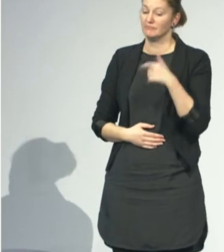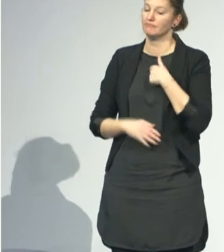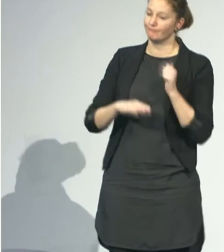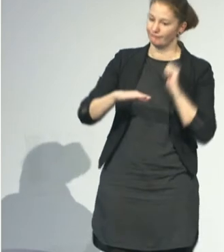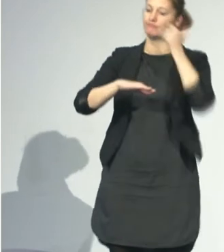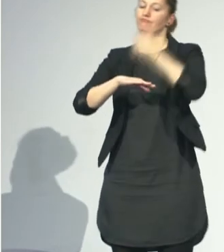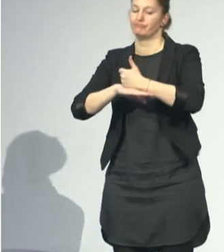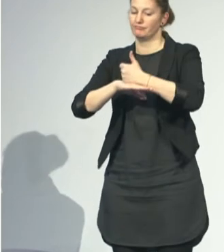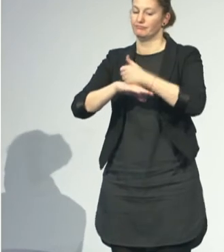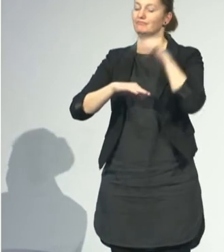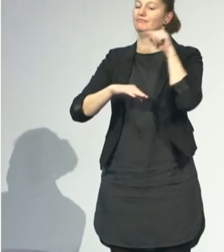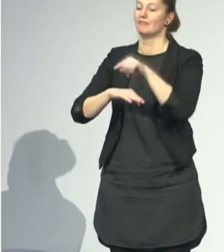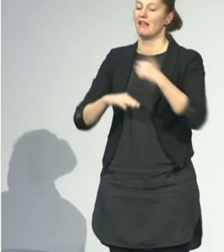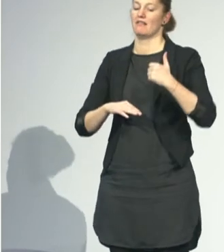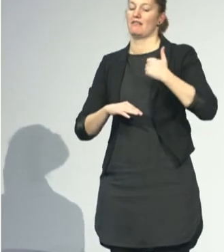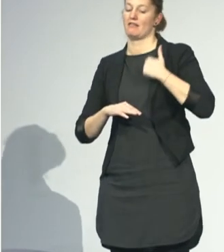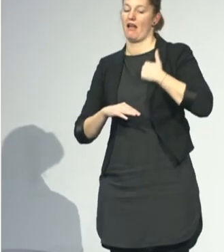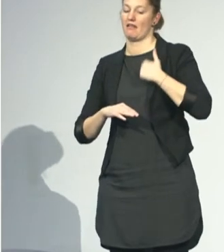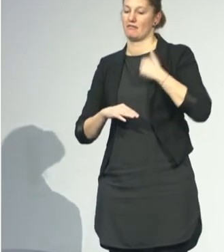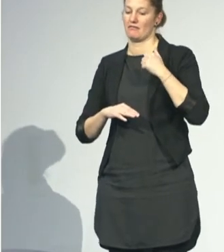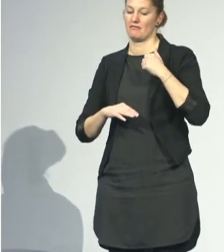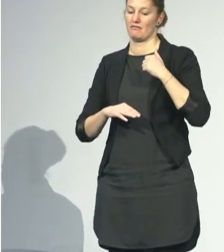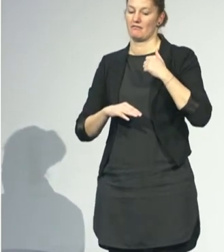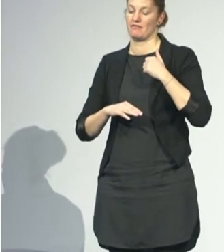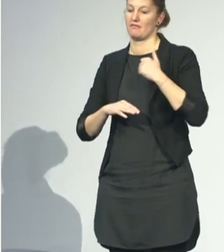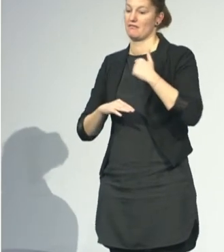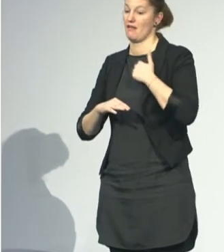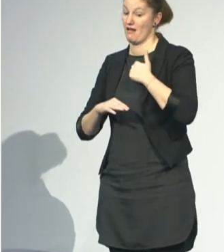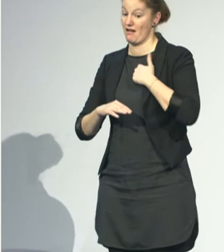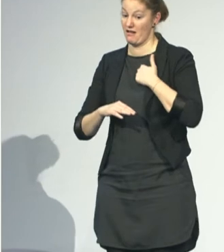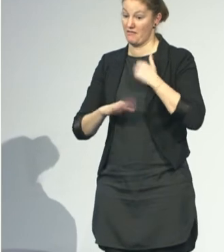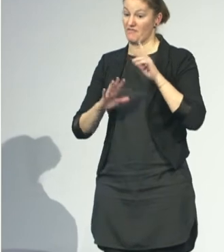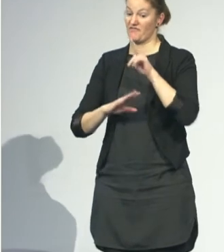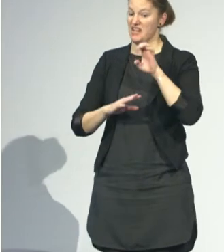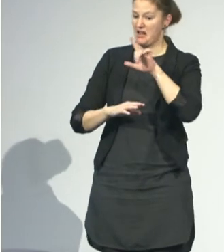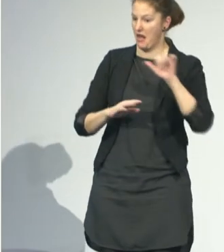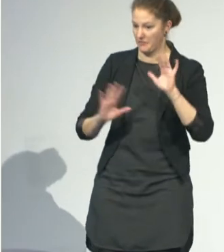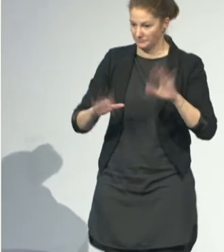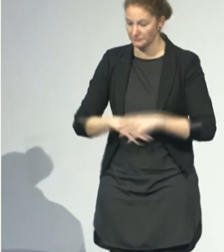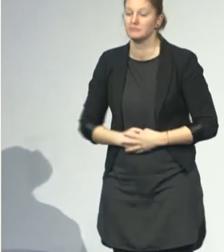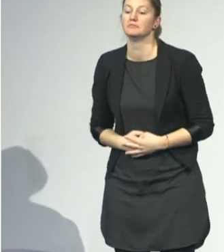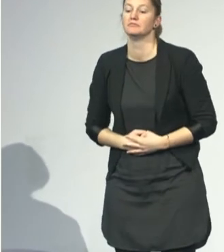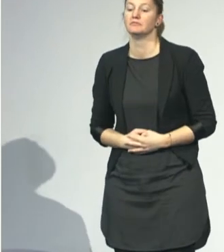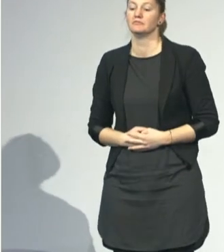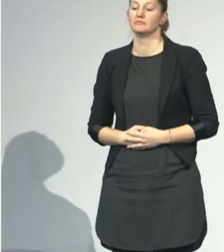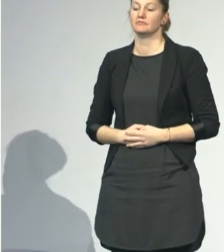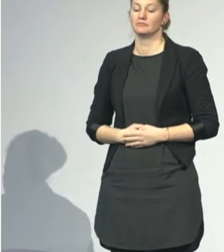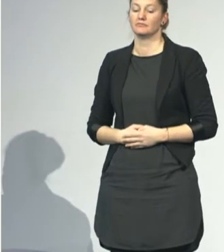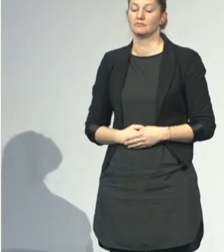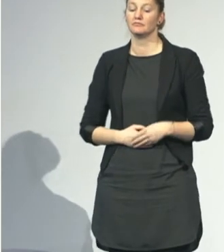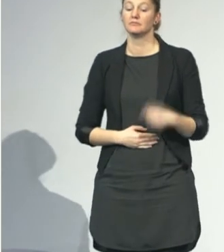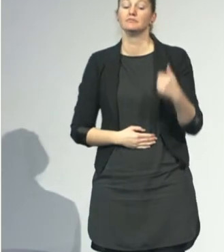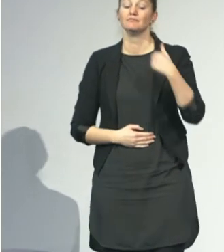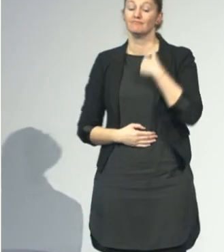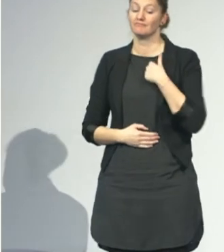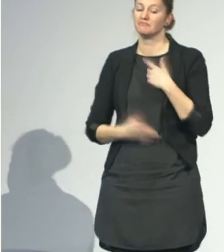work, but on a very personalized basis. We support individuals in self-directing their lives, and we do it in a number of